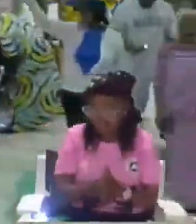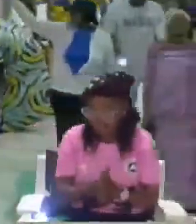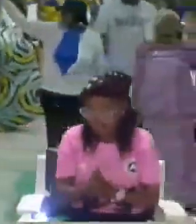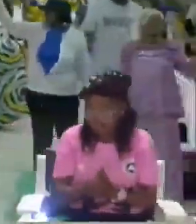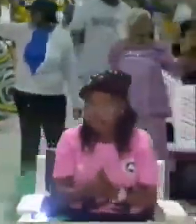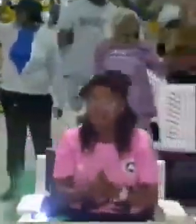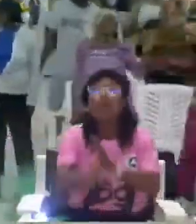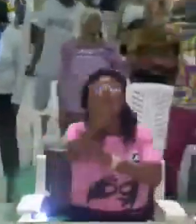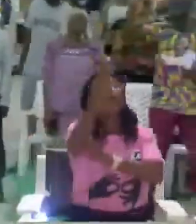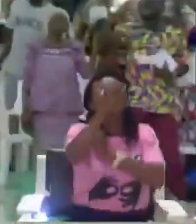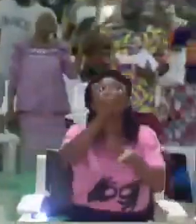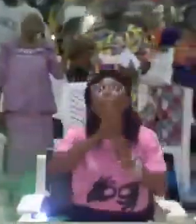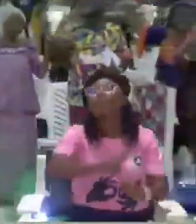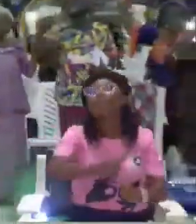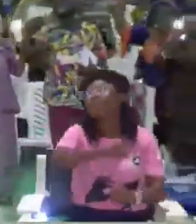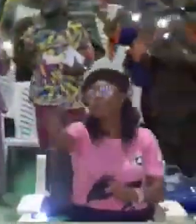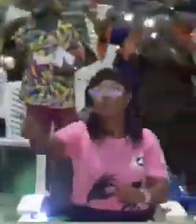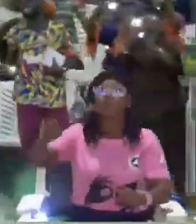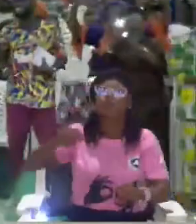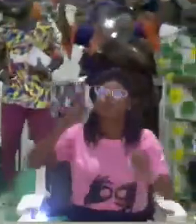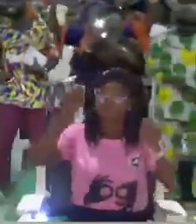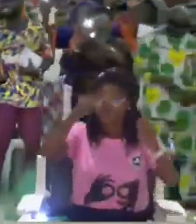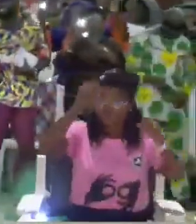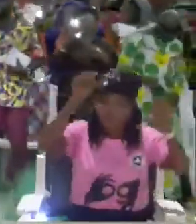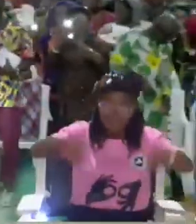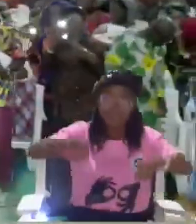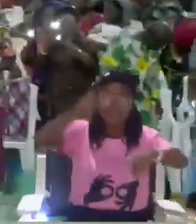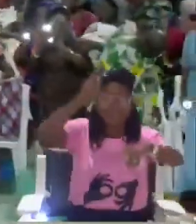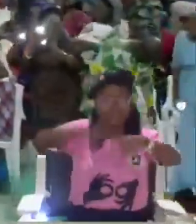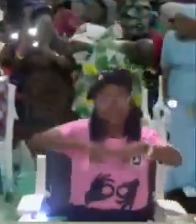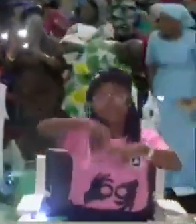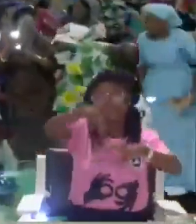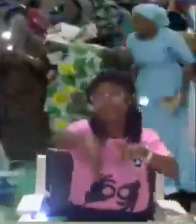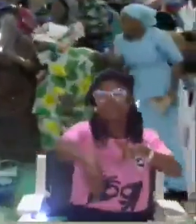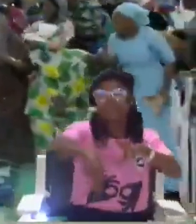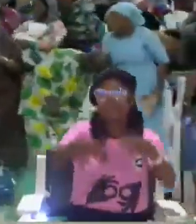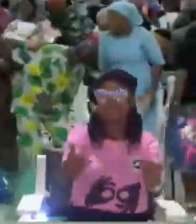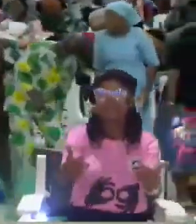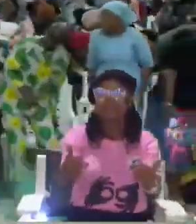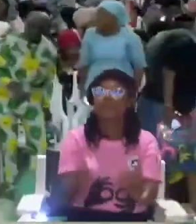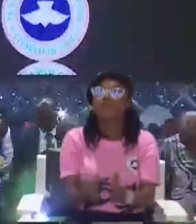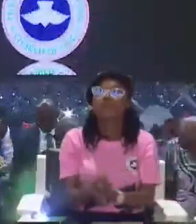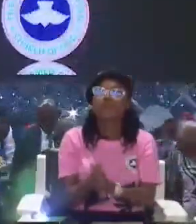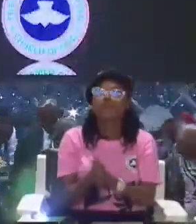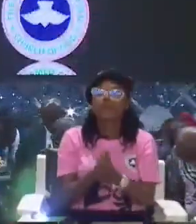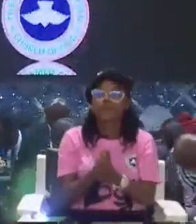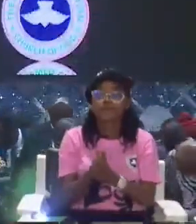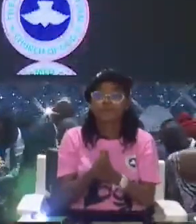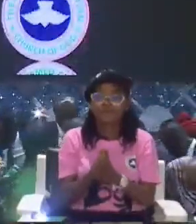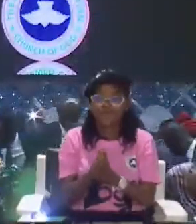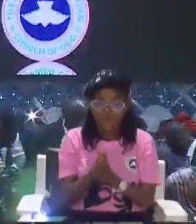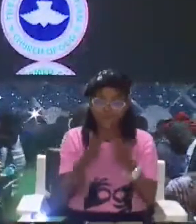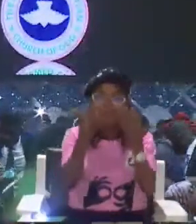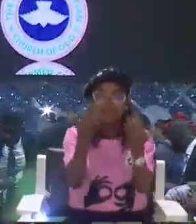God bless you. You may be seated. Kí Ọlọ́run kí ó bùkún fún yín, ẹ jẹ́ àjókòó.